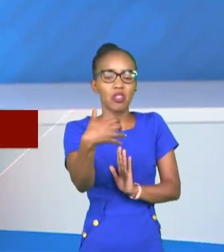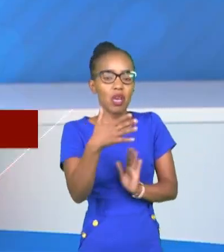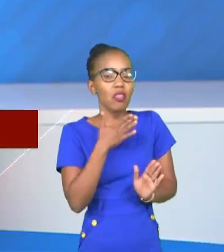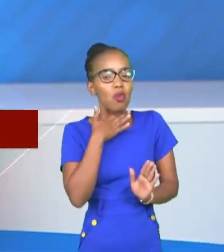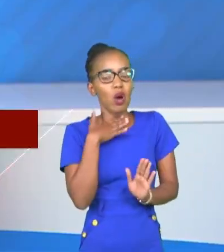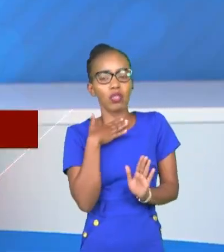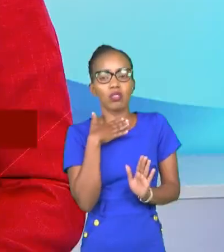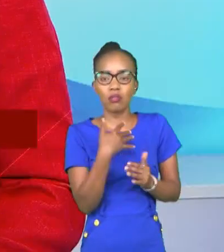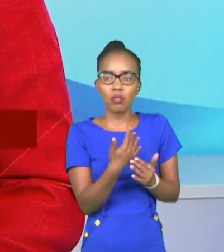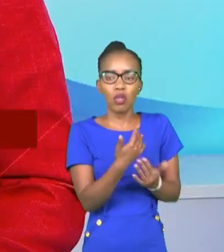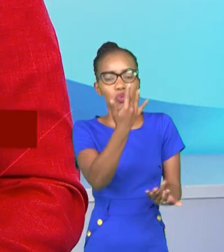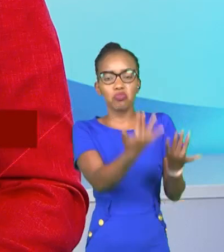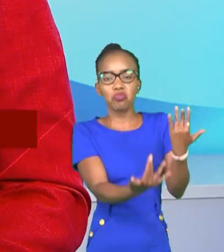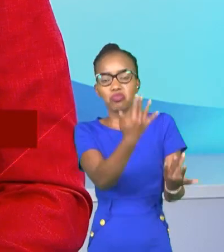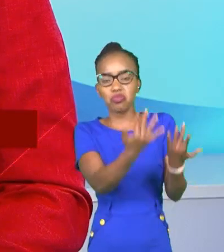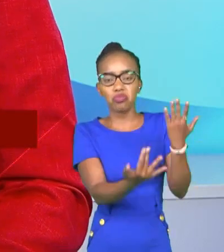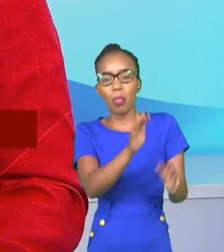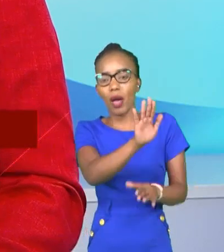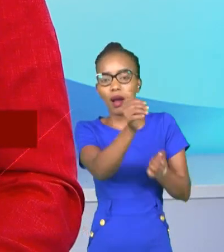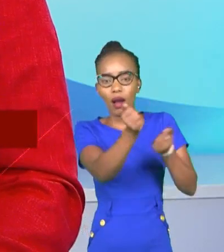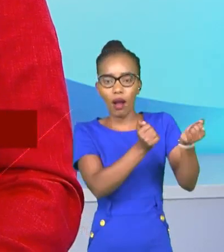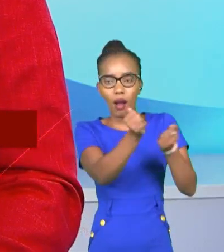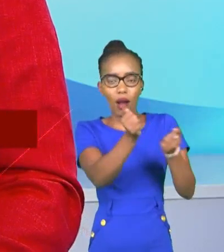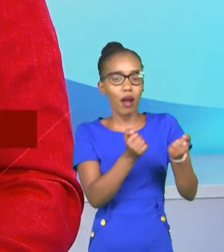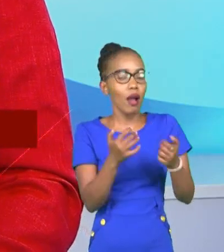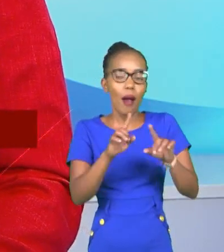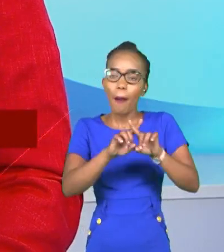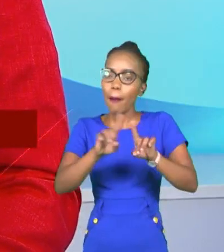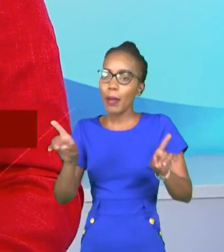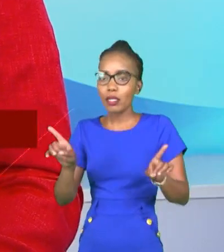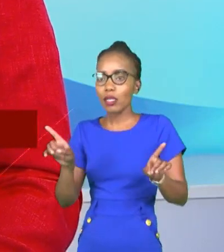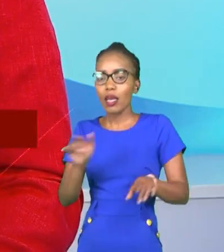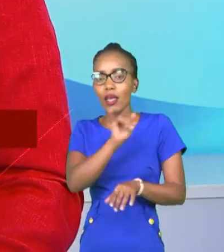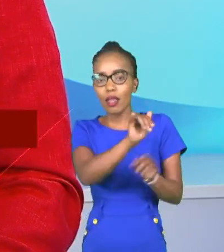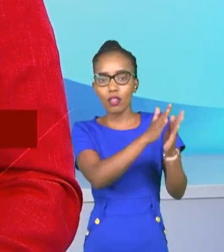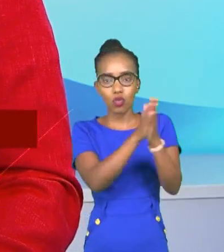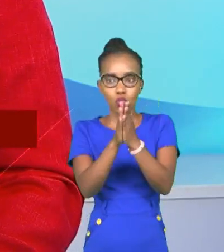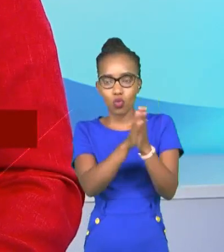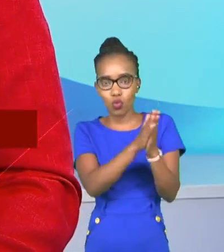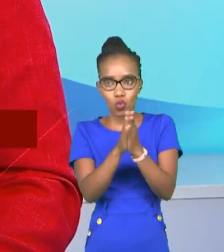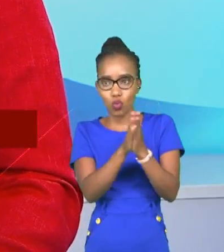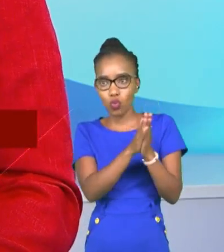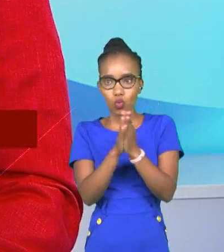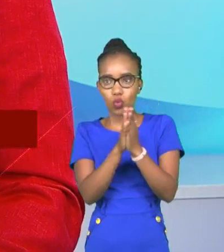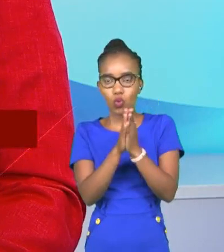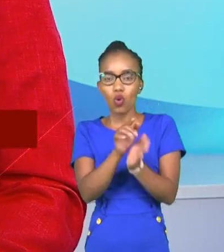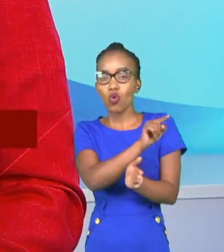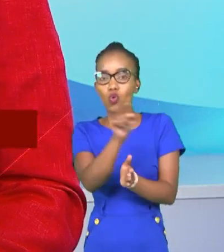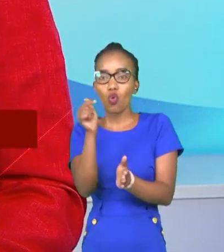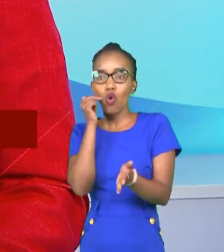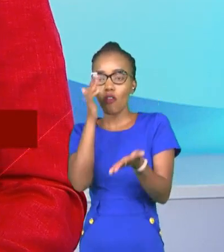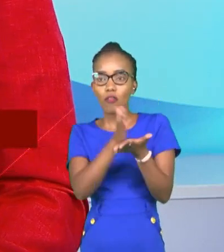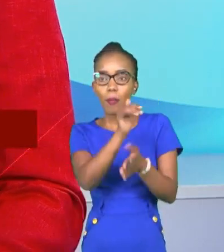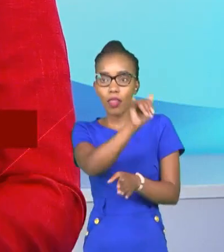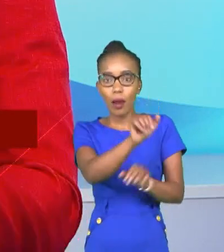what they decided to go against you. But even in that story, you also are affirming that you